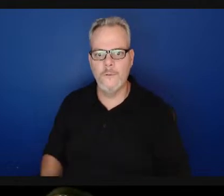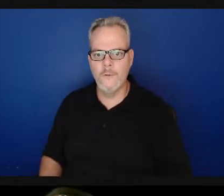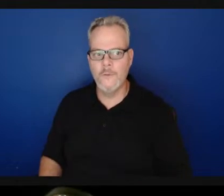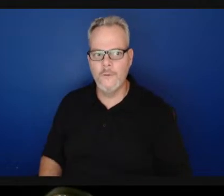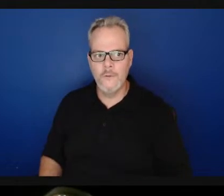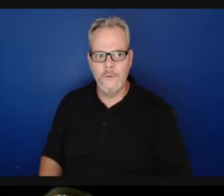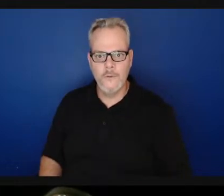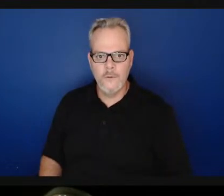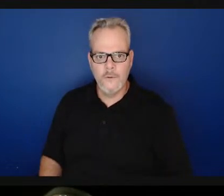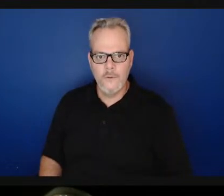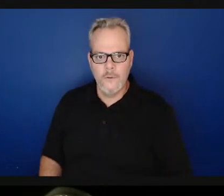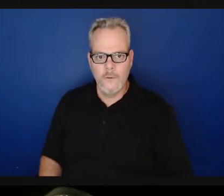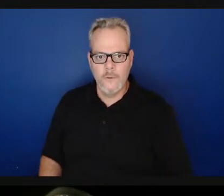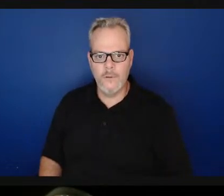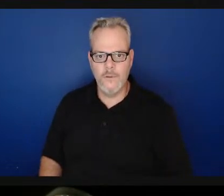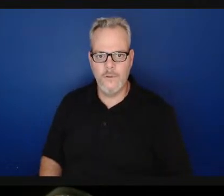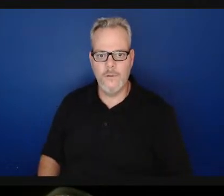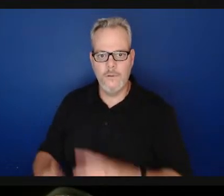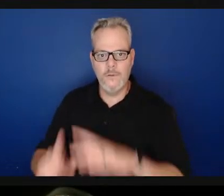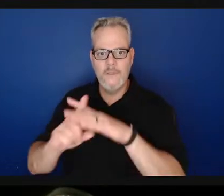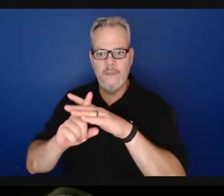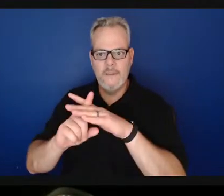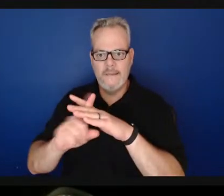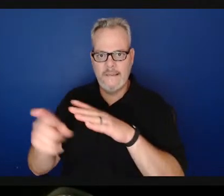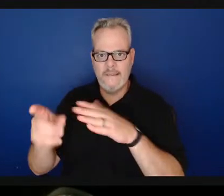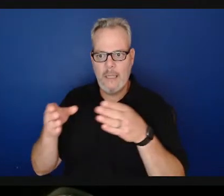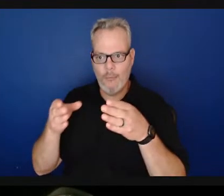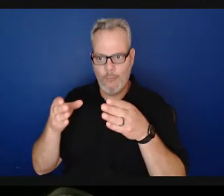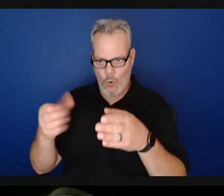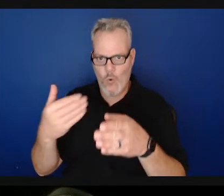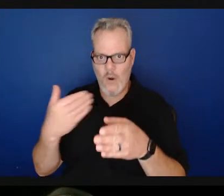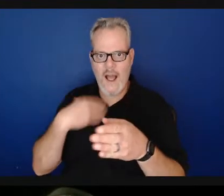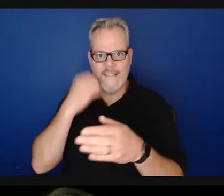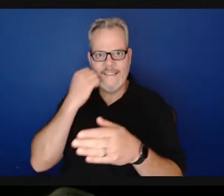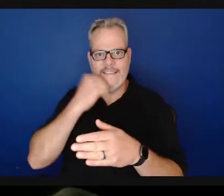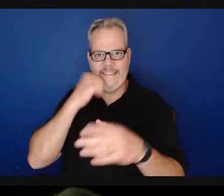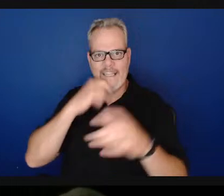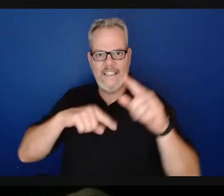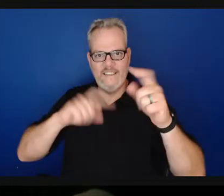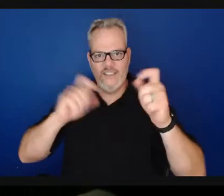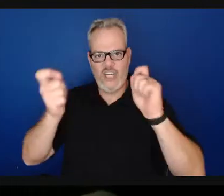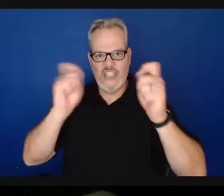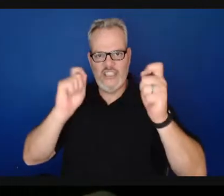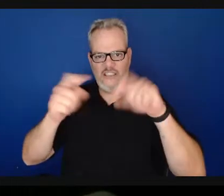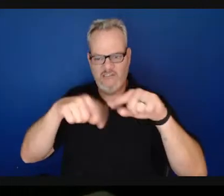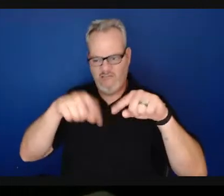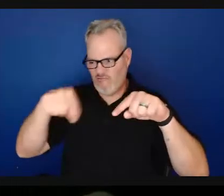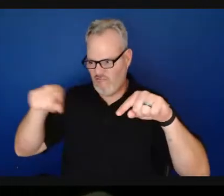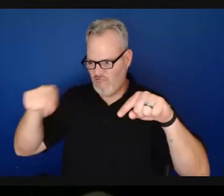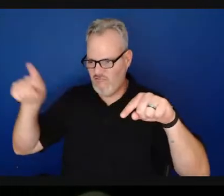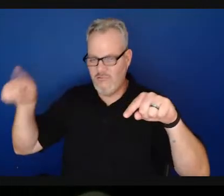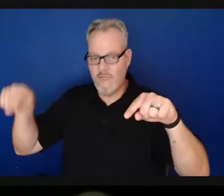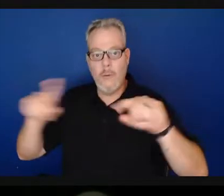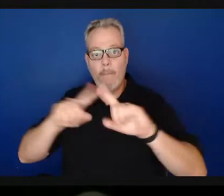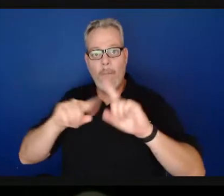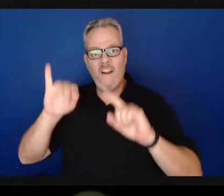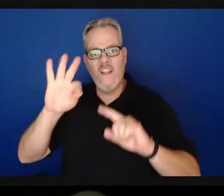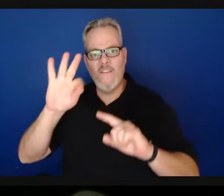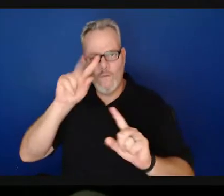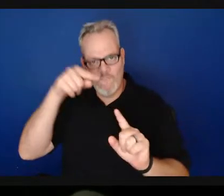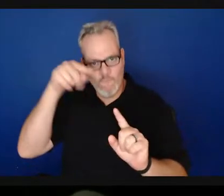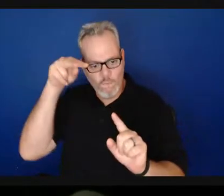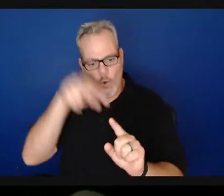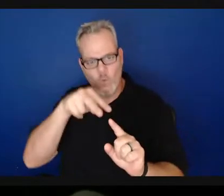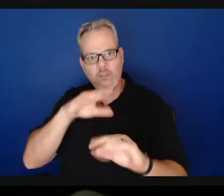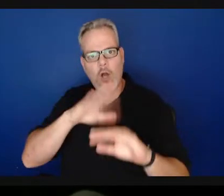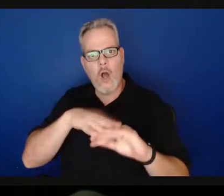The escape road has got more of these daily variations, and it's got some funny orientation here. But if you look at the green line, and the green line is actually